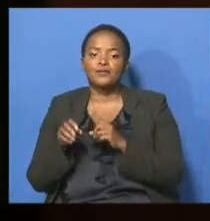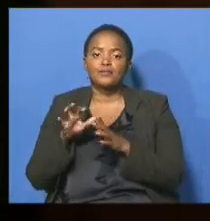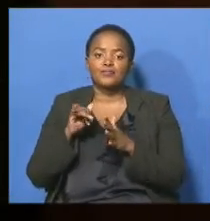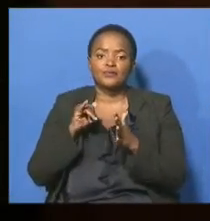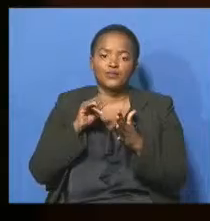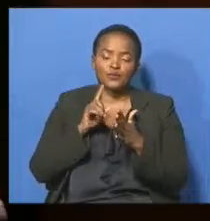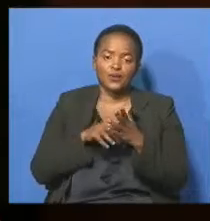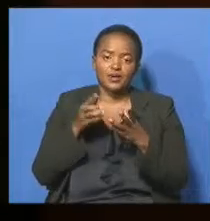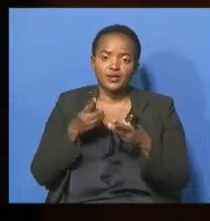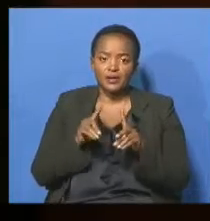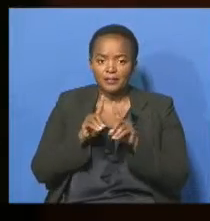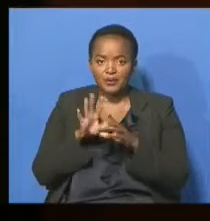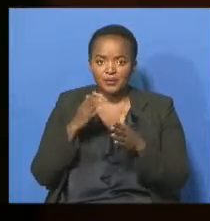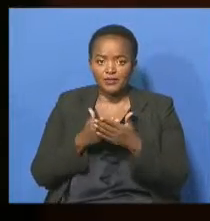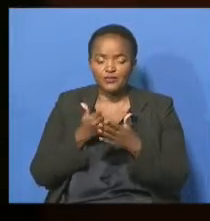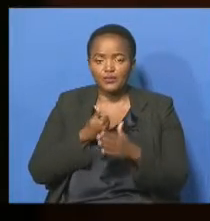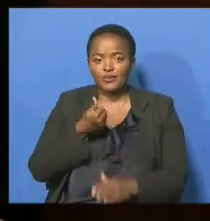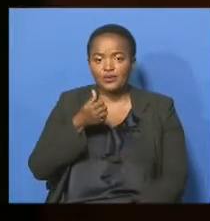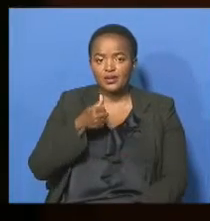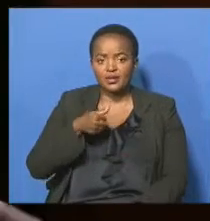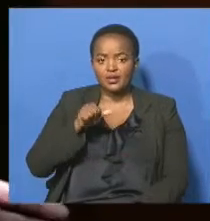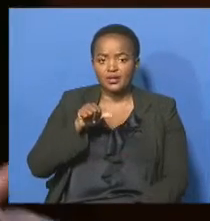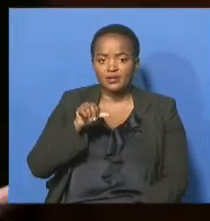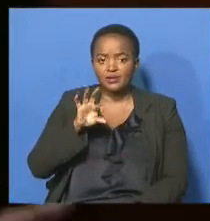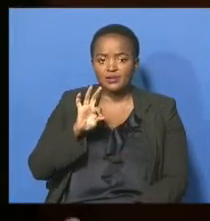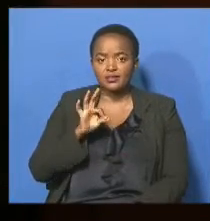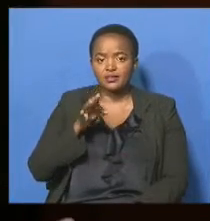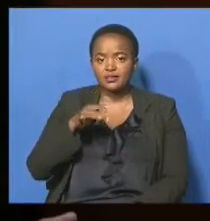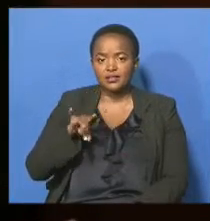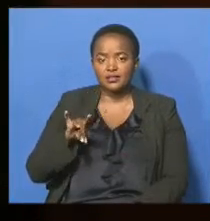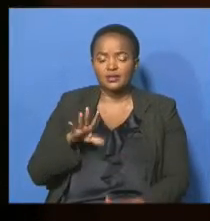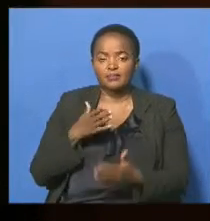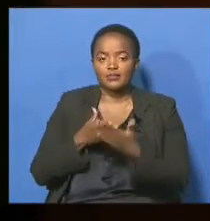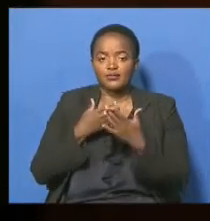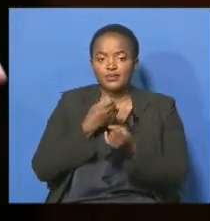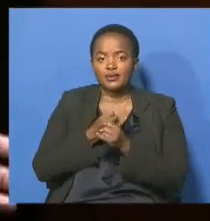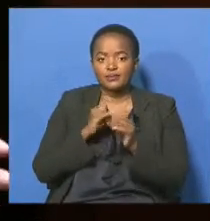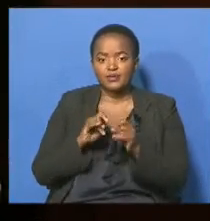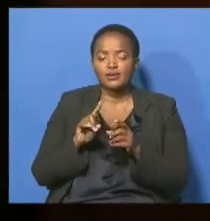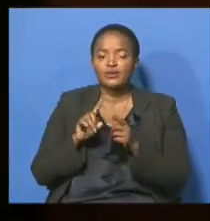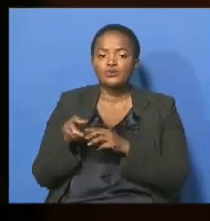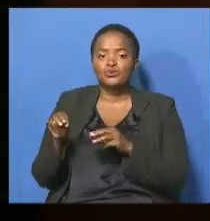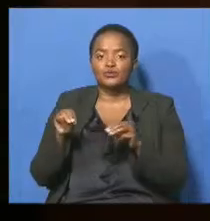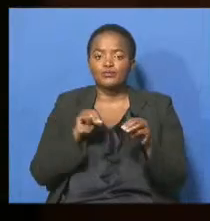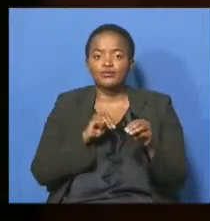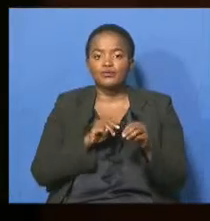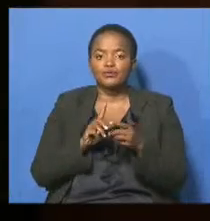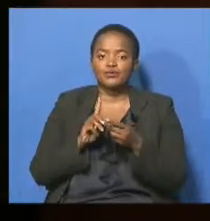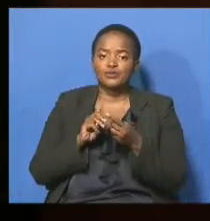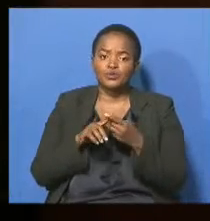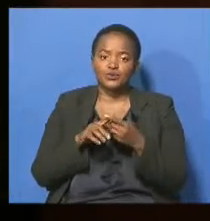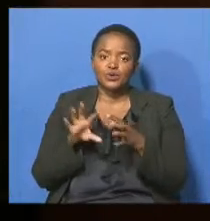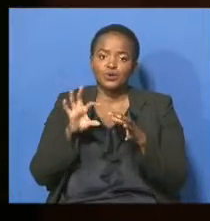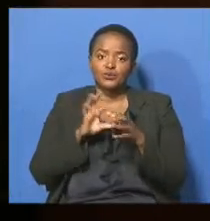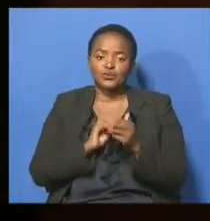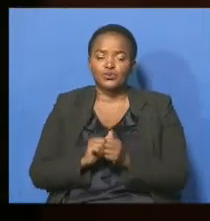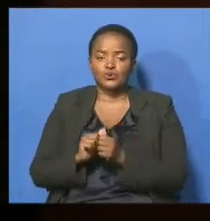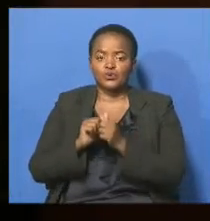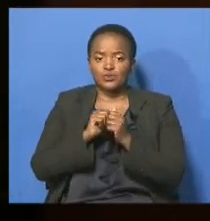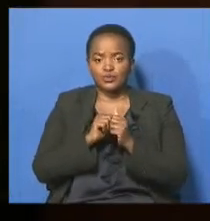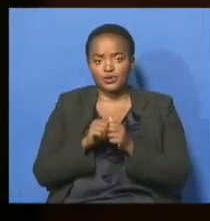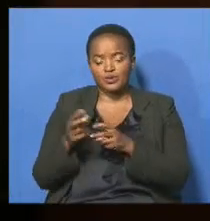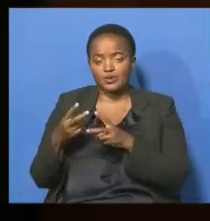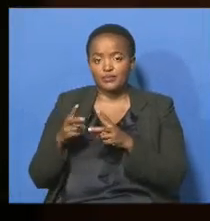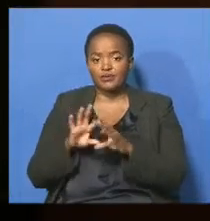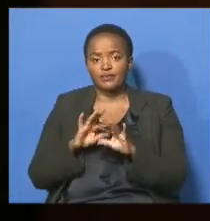was there before 1980, before we gained independence, to actually move into a collective approach where